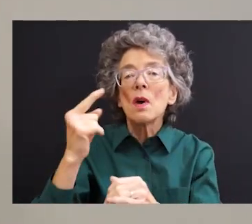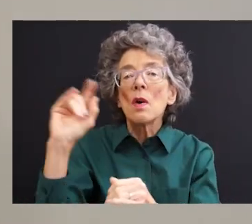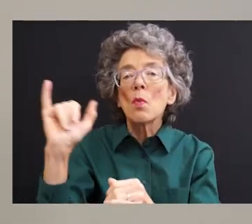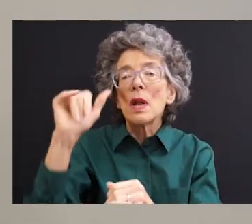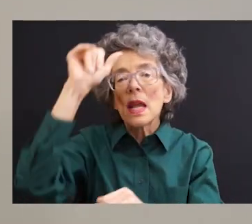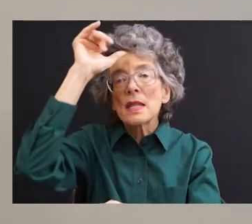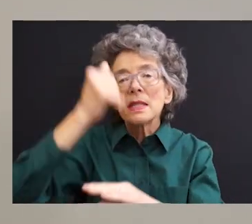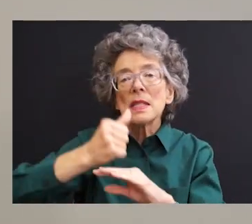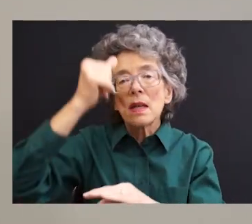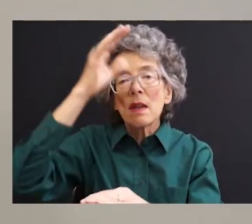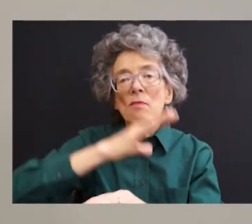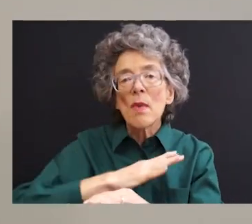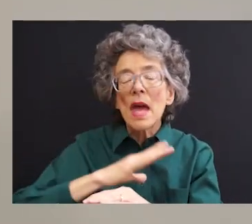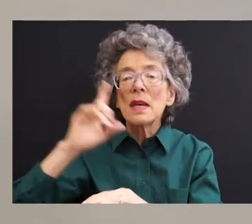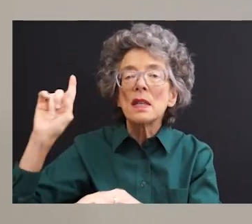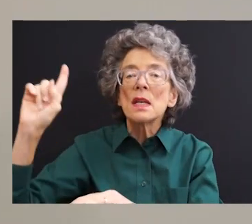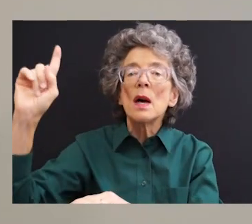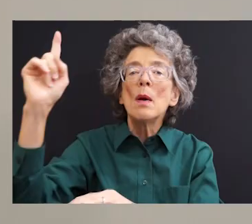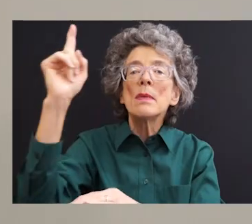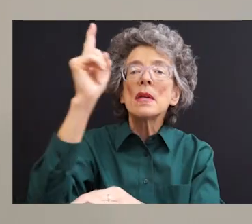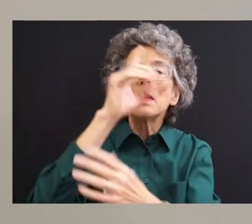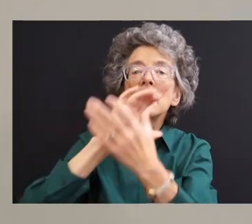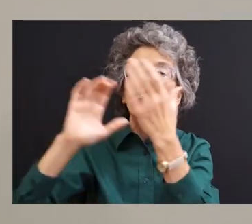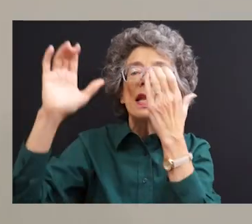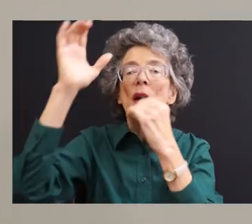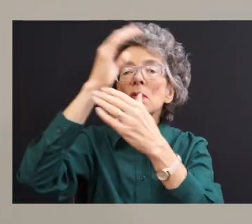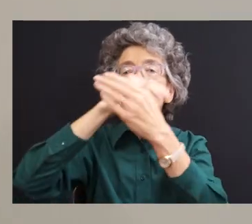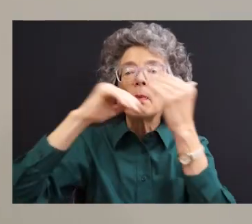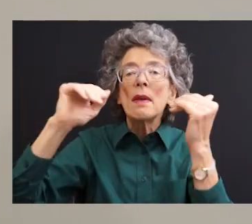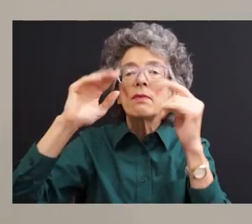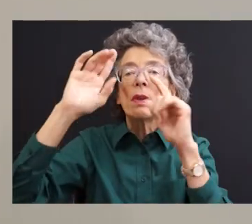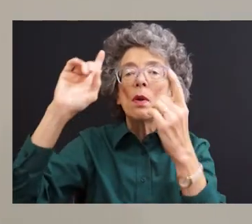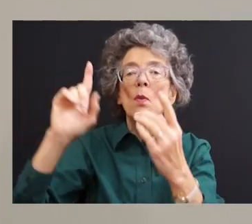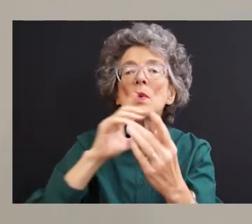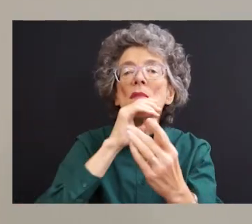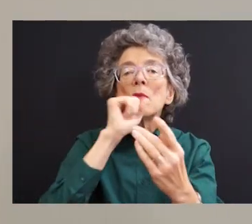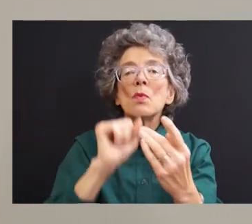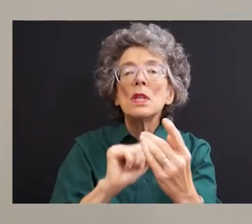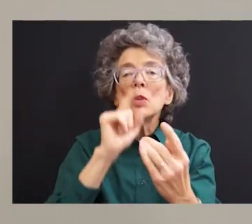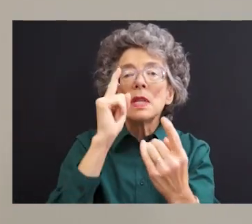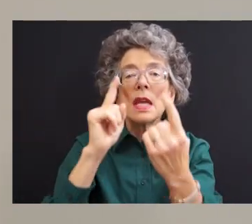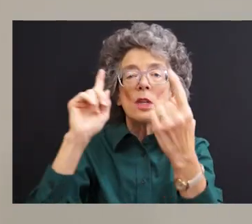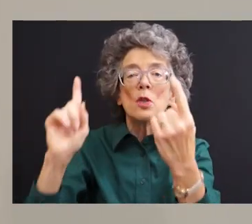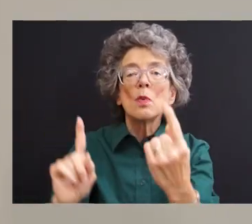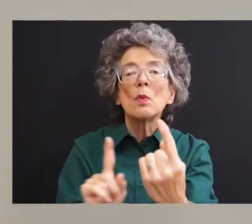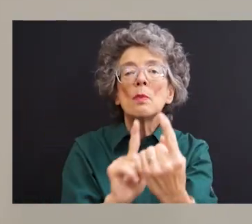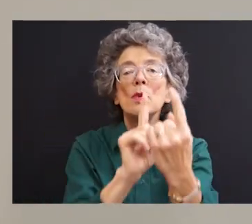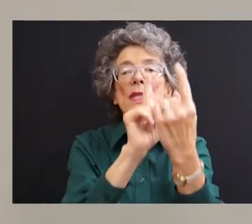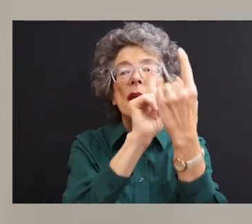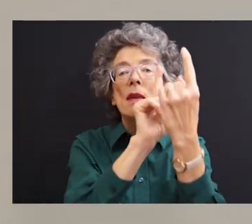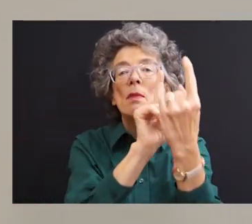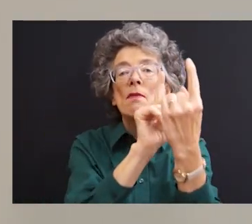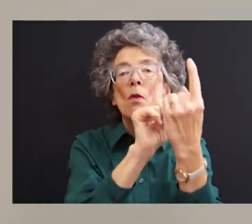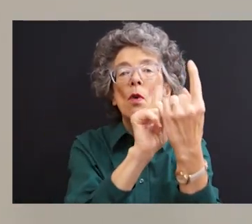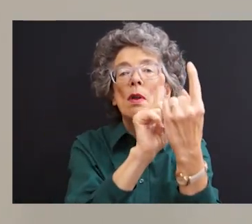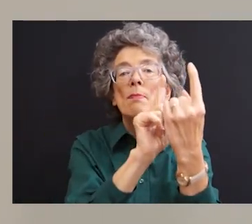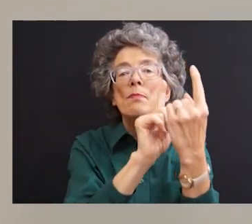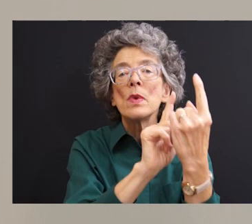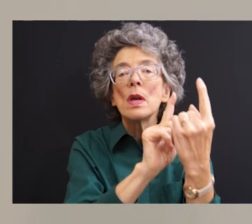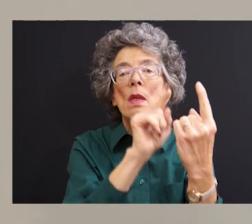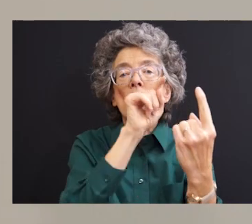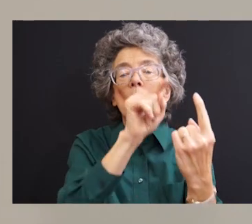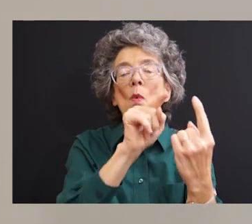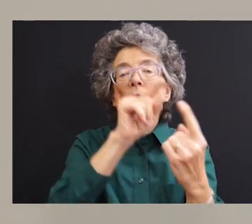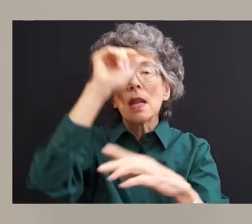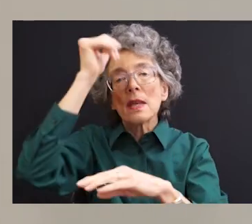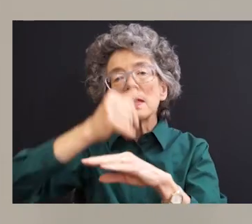man coming on the clouds of heaven. When he reached the Ancient One and was presented before him, the one like a son of